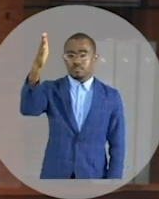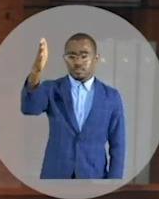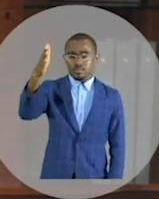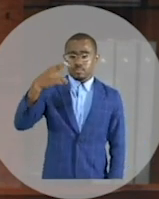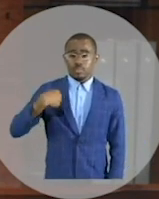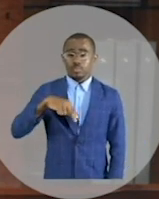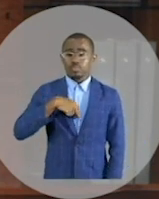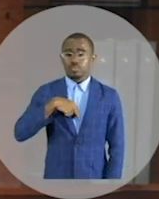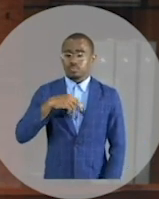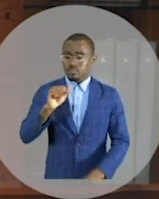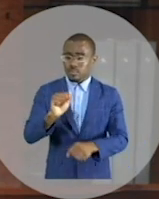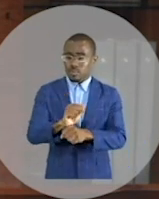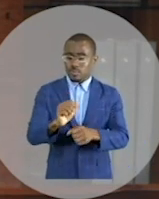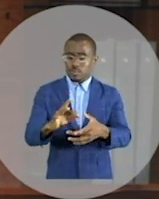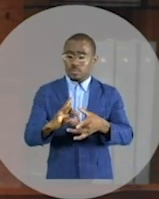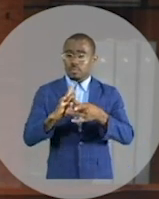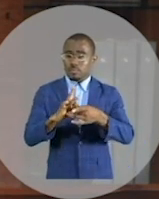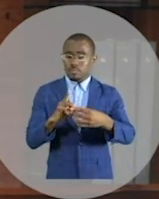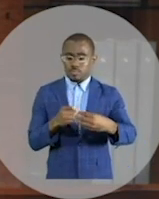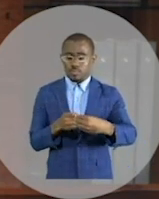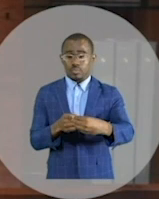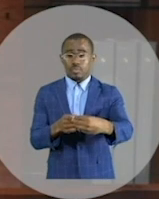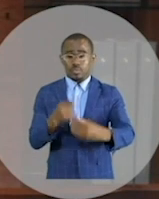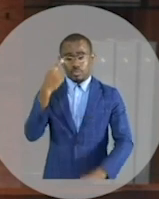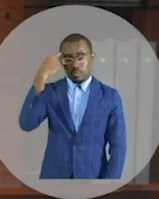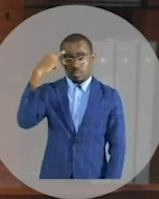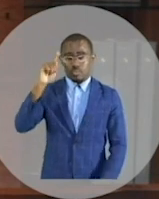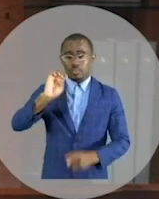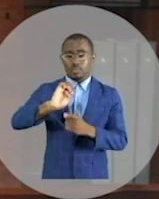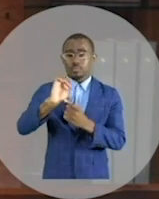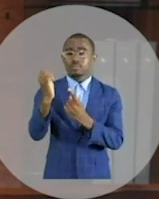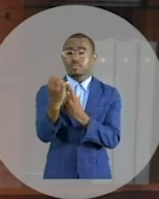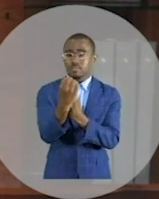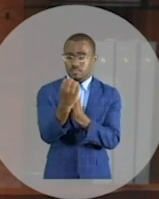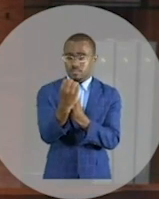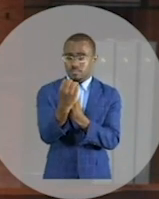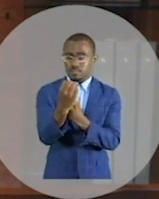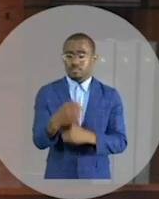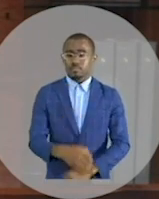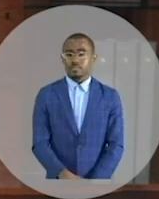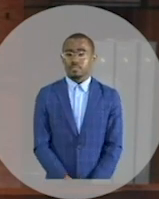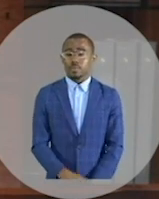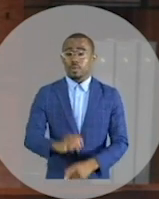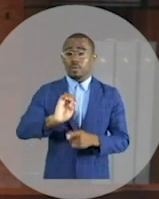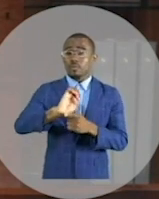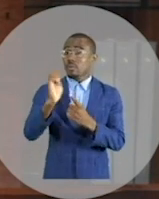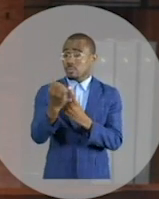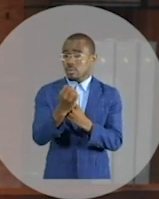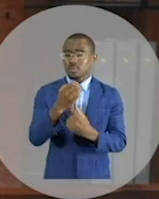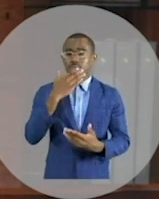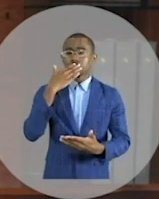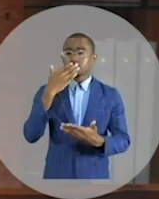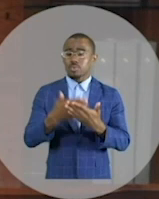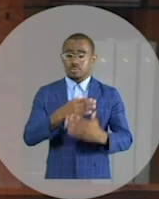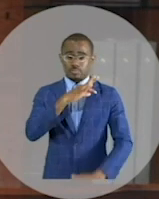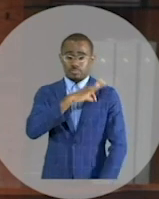which, in addition to being a source of opportunities and jobs for our country, has a positive impact on